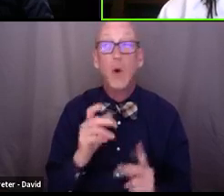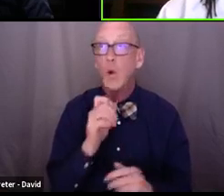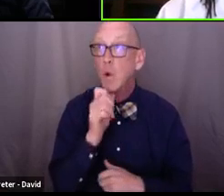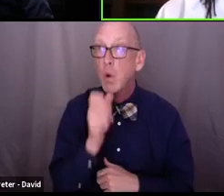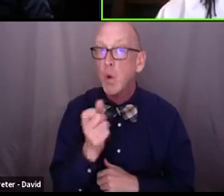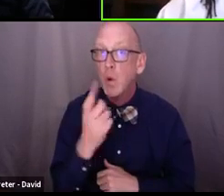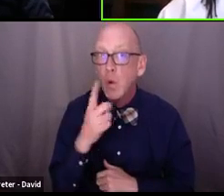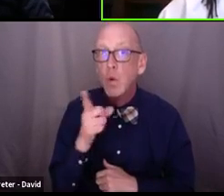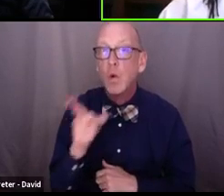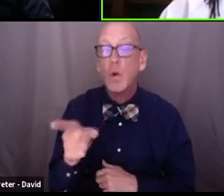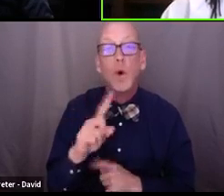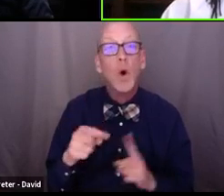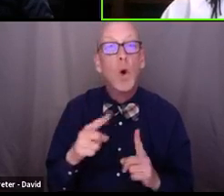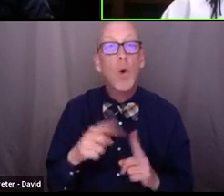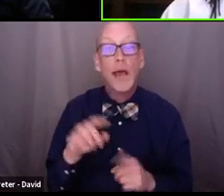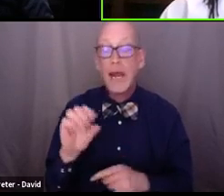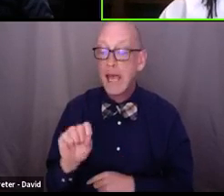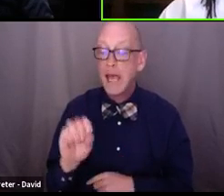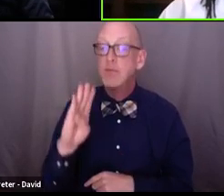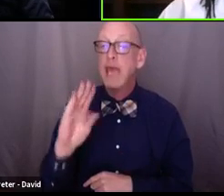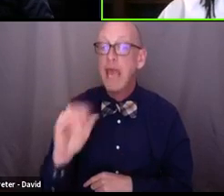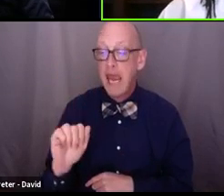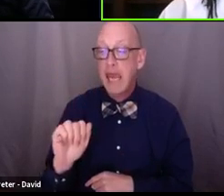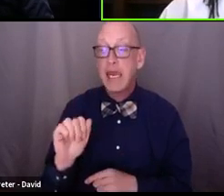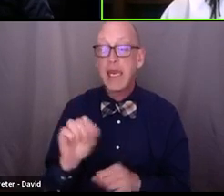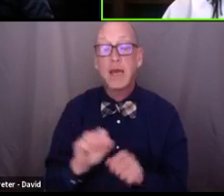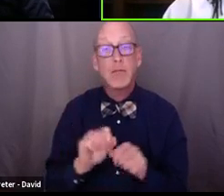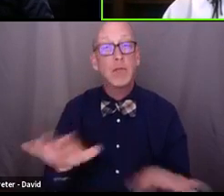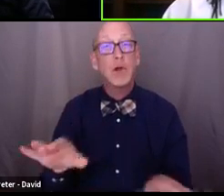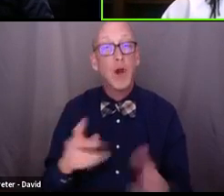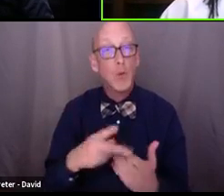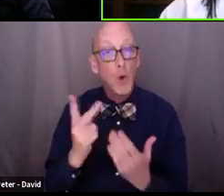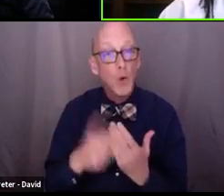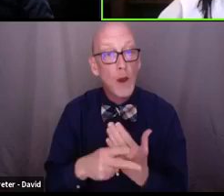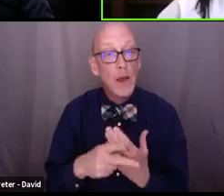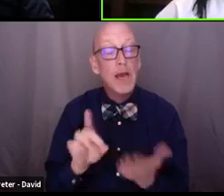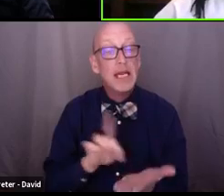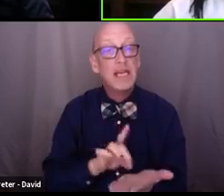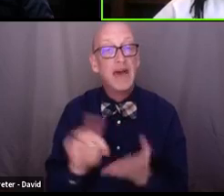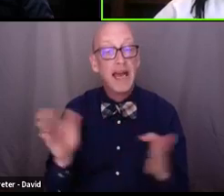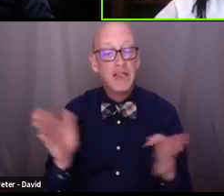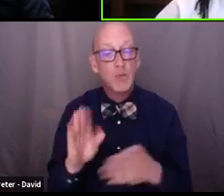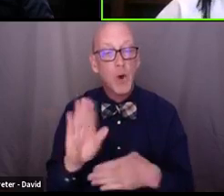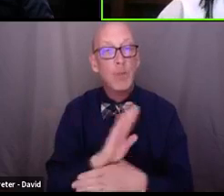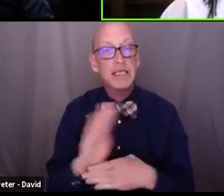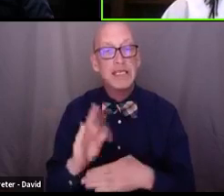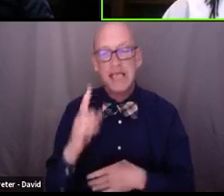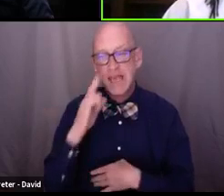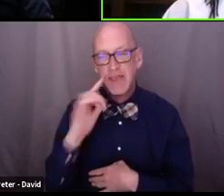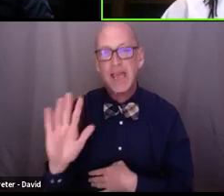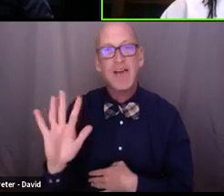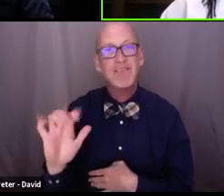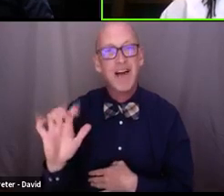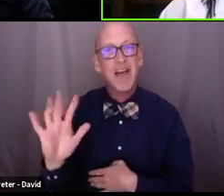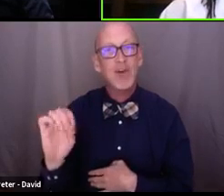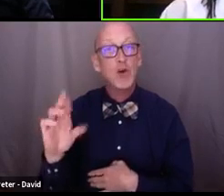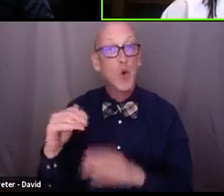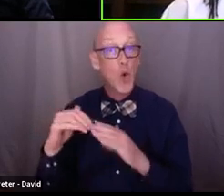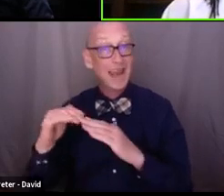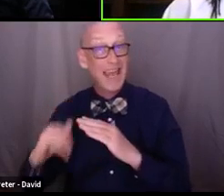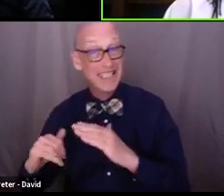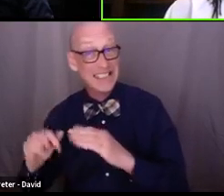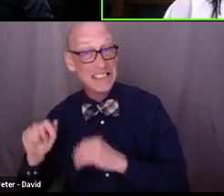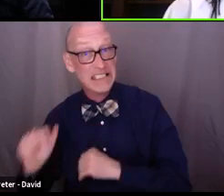understand is that when the SBA put out their program, they define a small business as, I think, 500 or fewer employees.